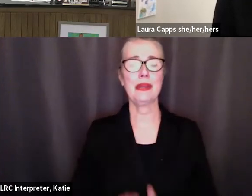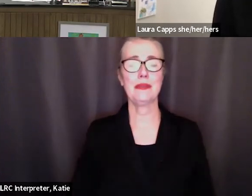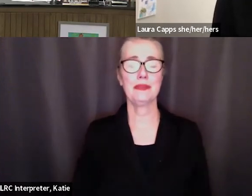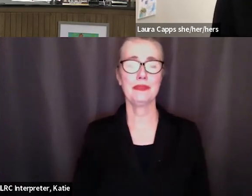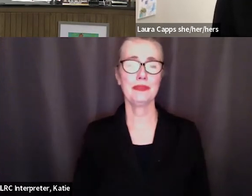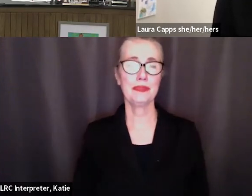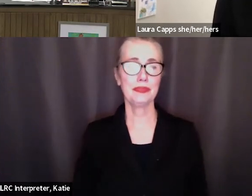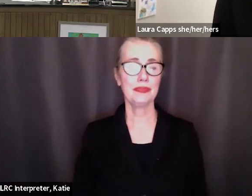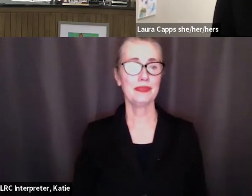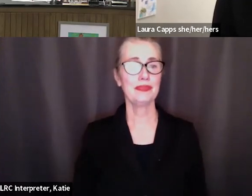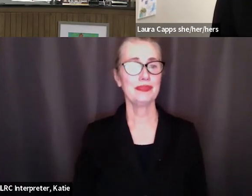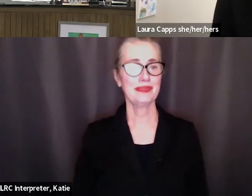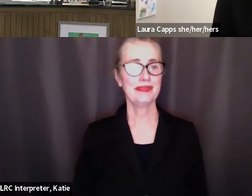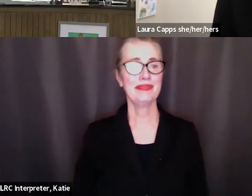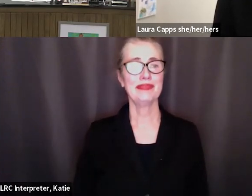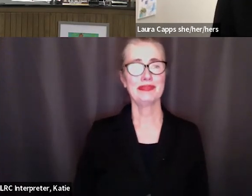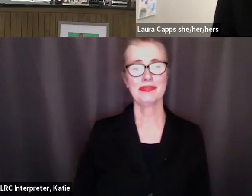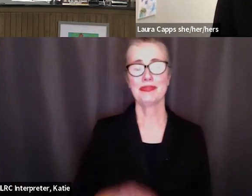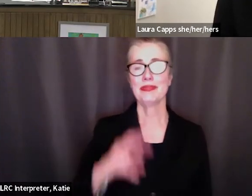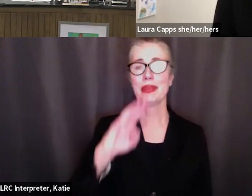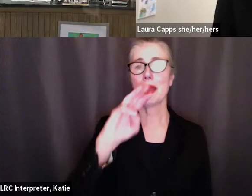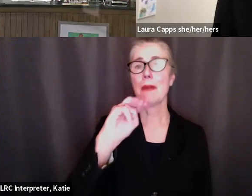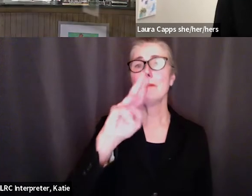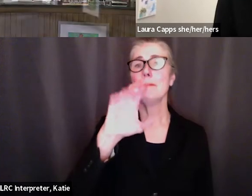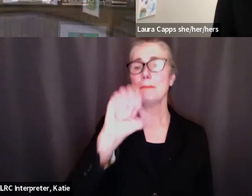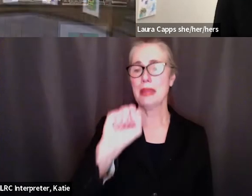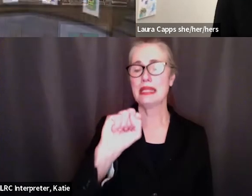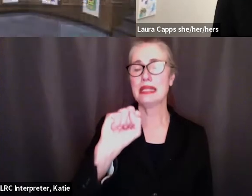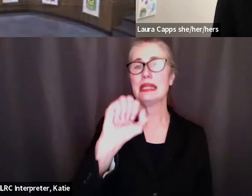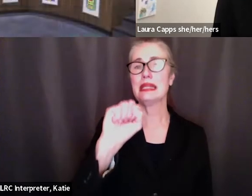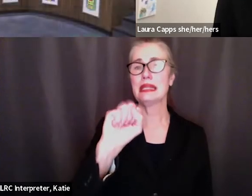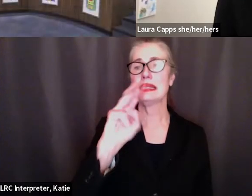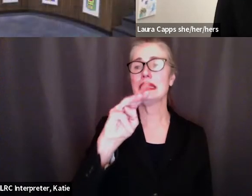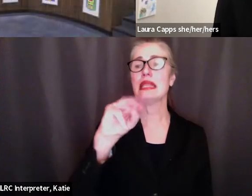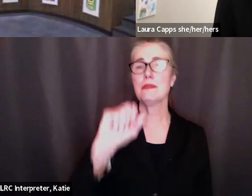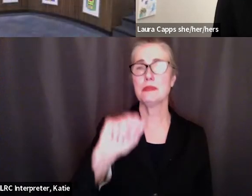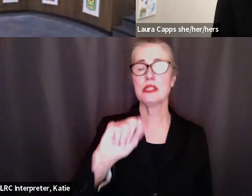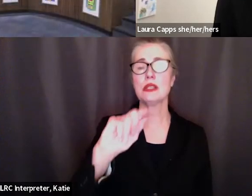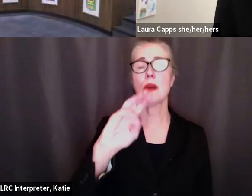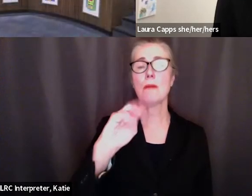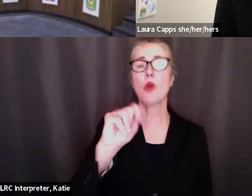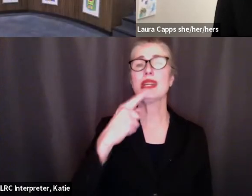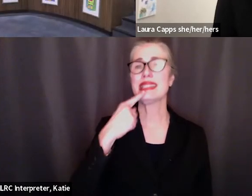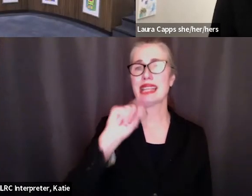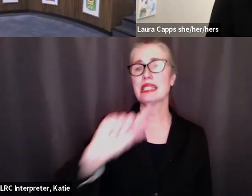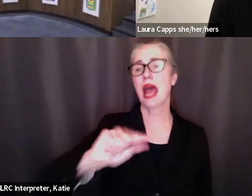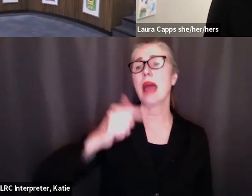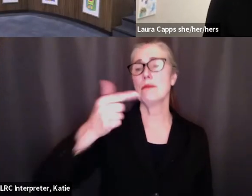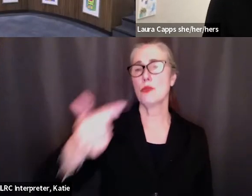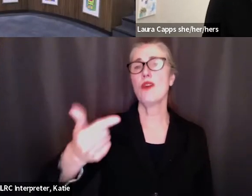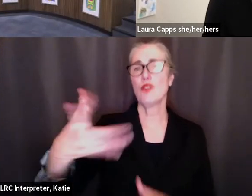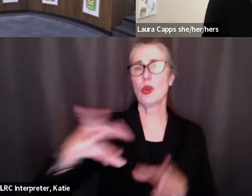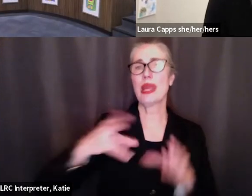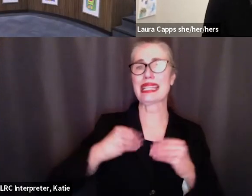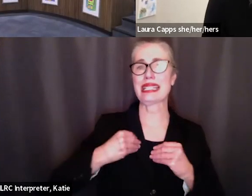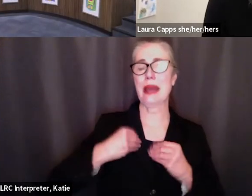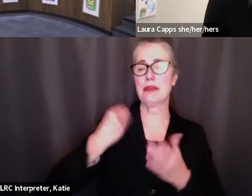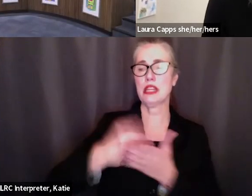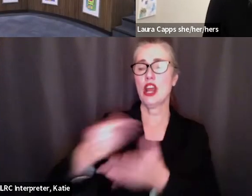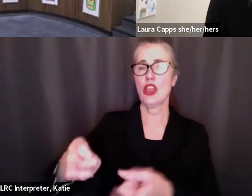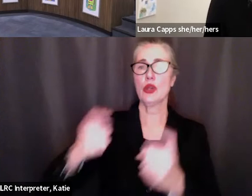so moved with graduation we accept the donations second uh board members